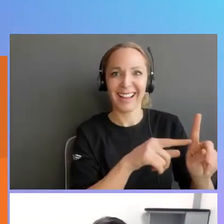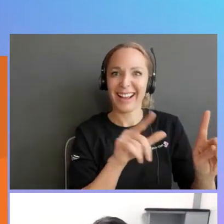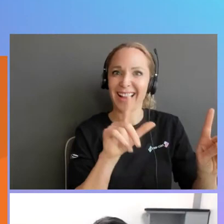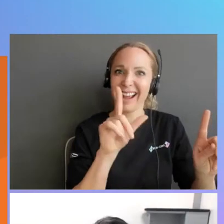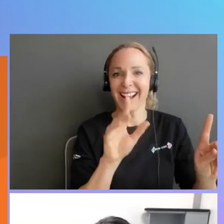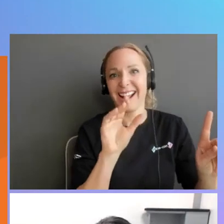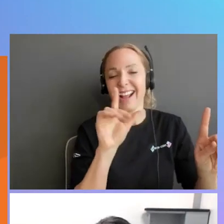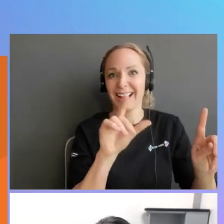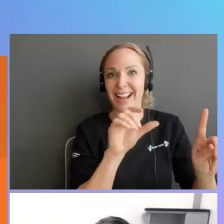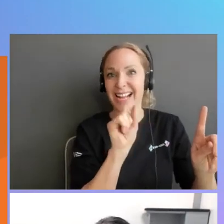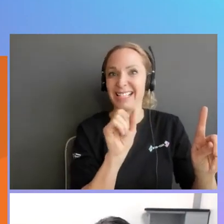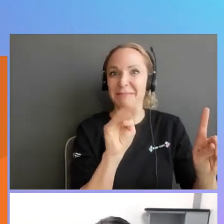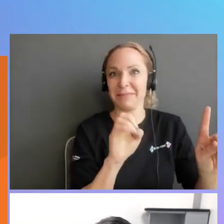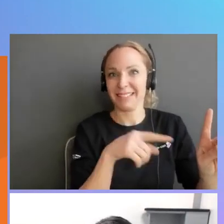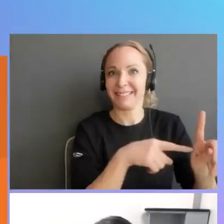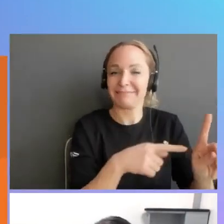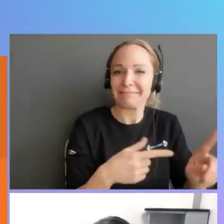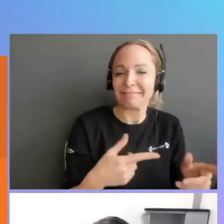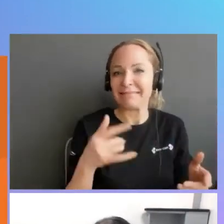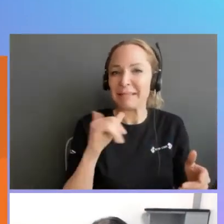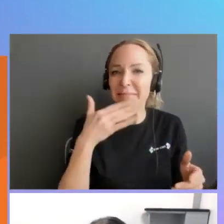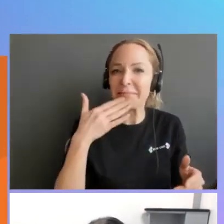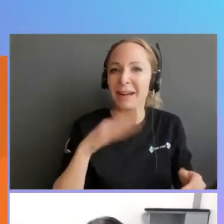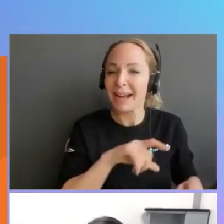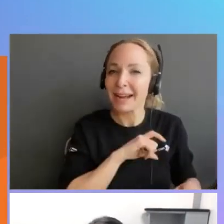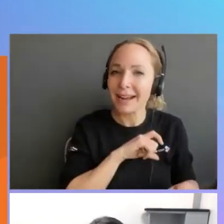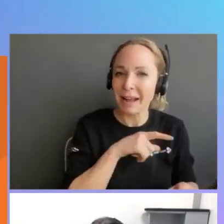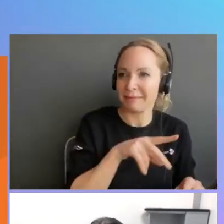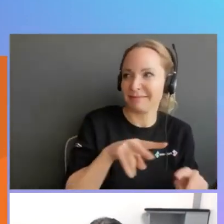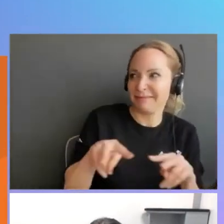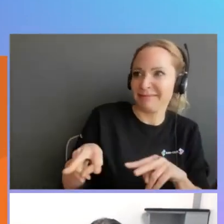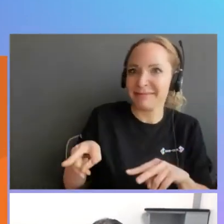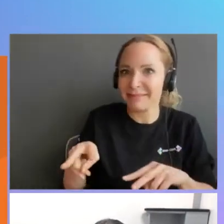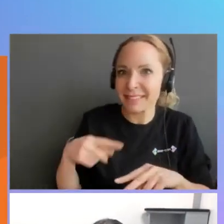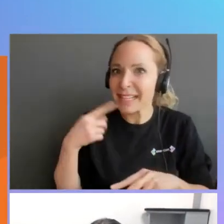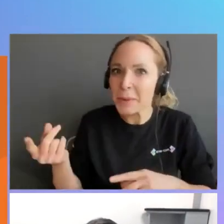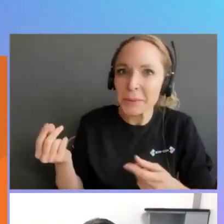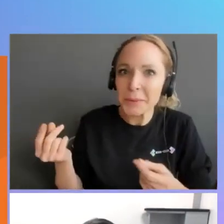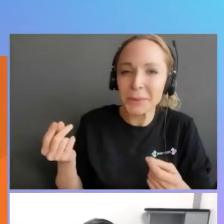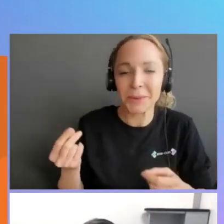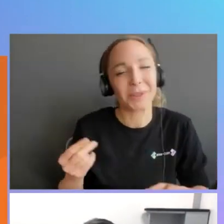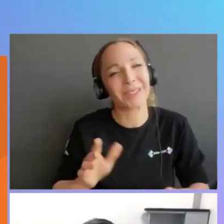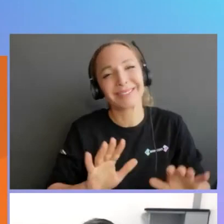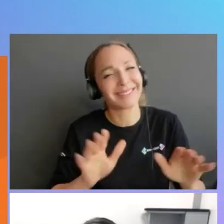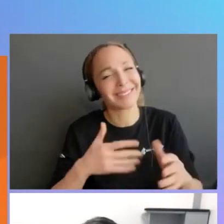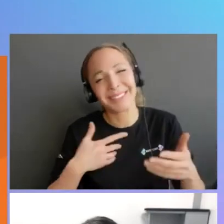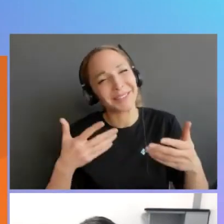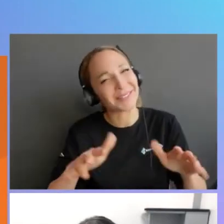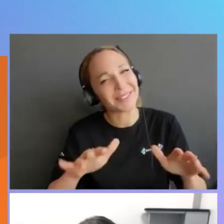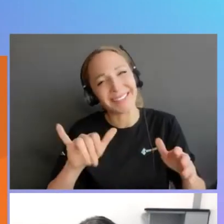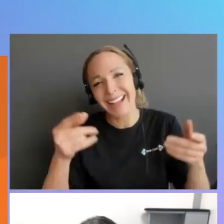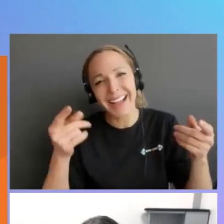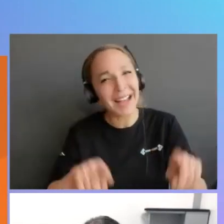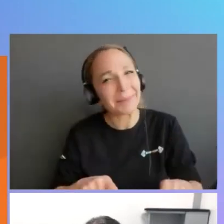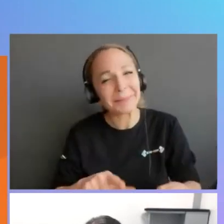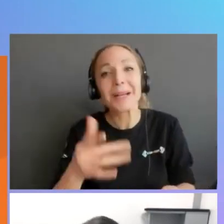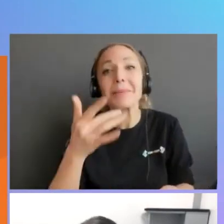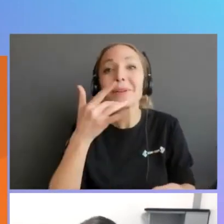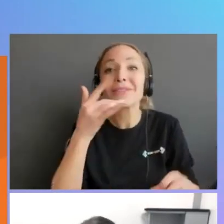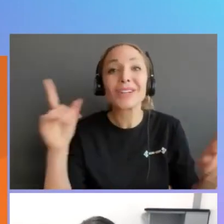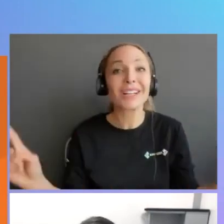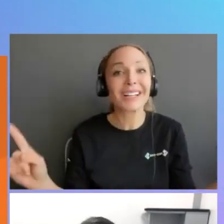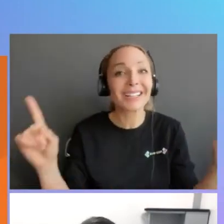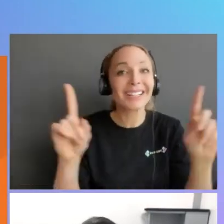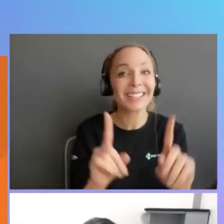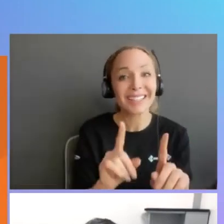about accessibility, accountability, and your role as part of an agile team. So the agile framework has